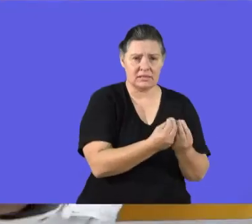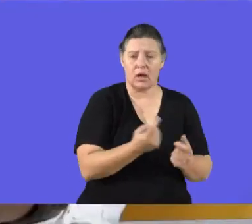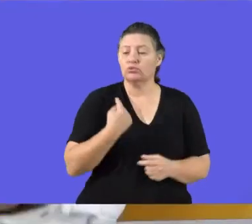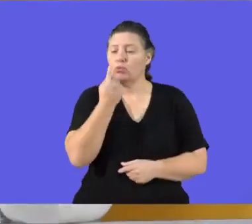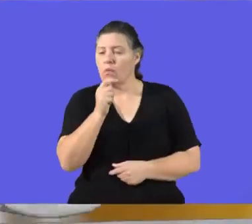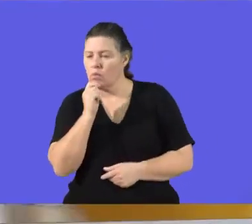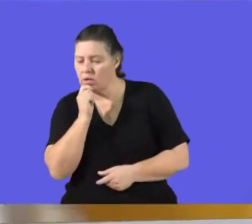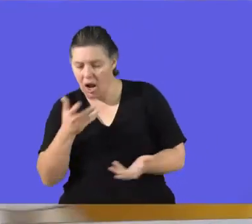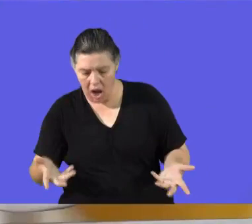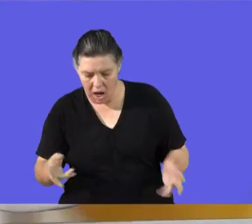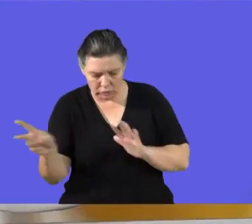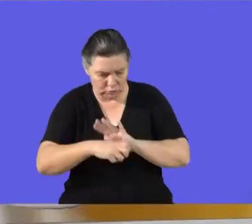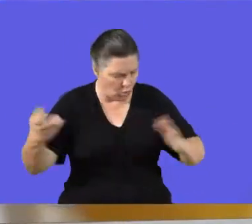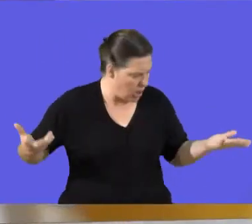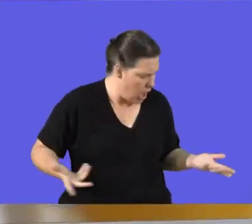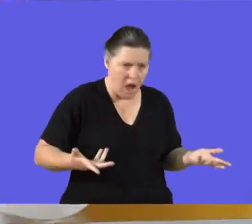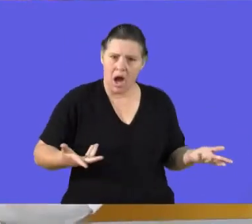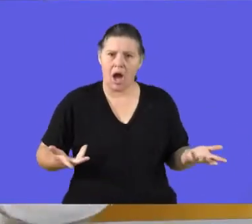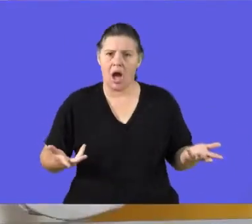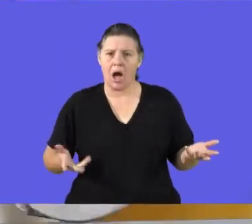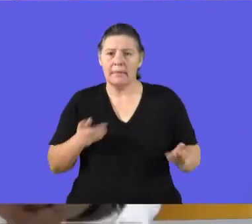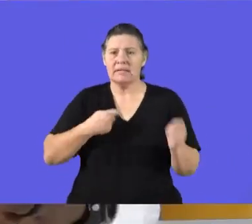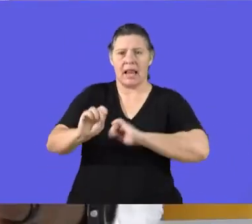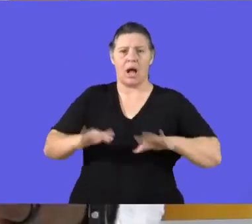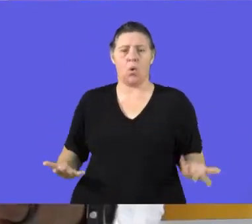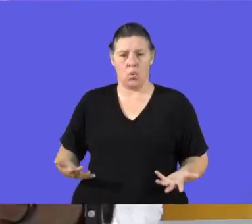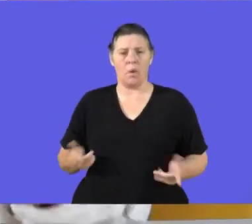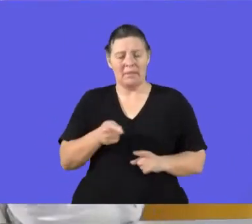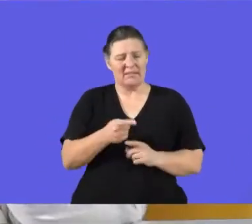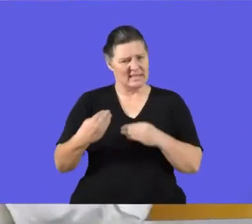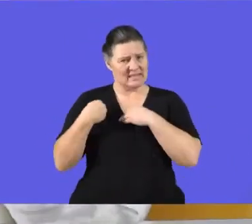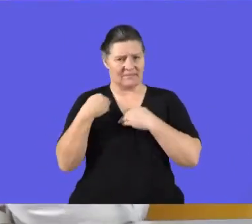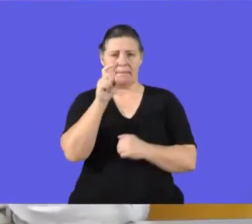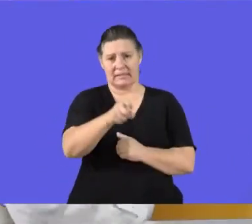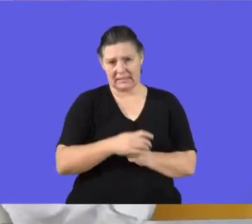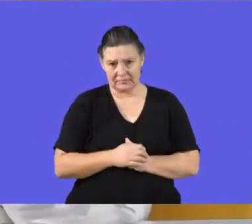thing we'd want is to buy stock, then early in the morning, the stock is stolen. So the